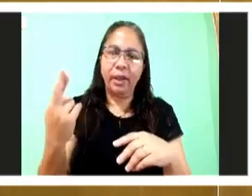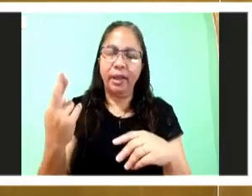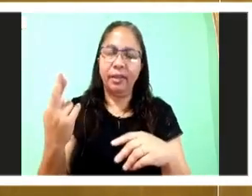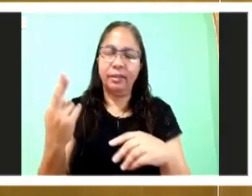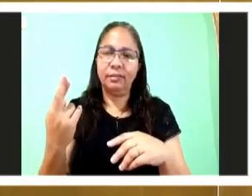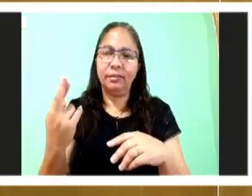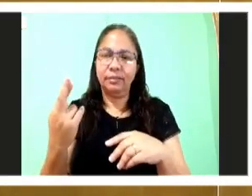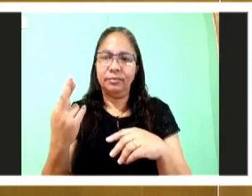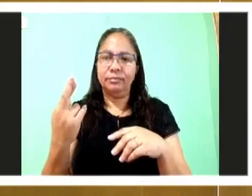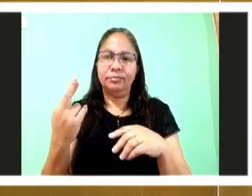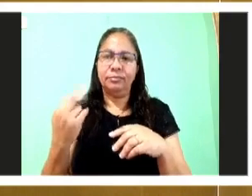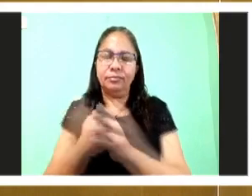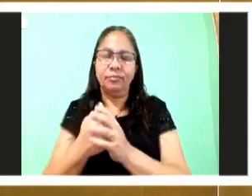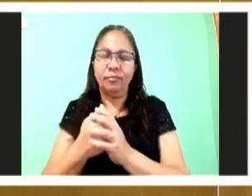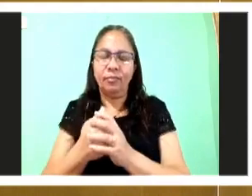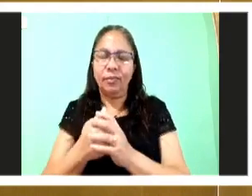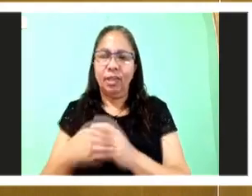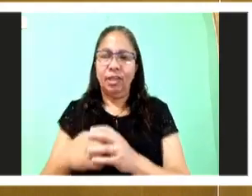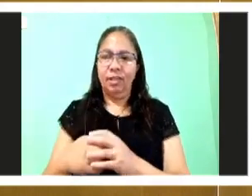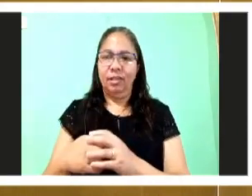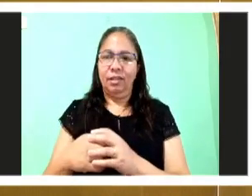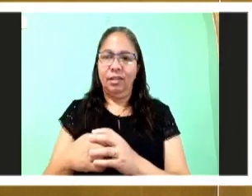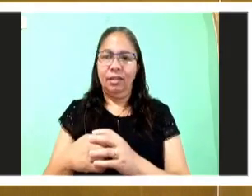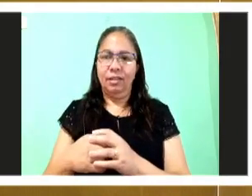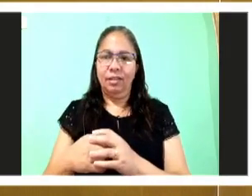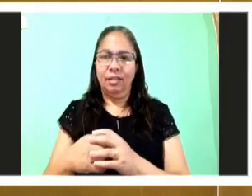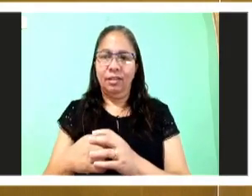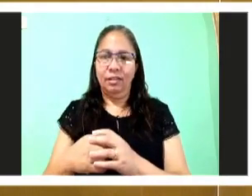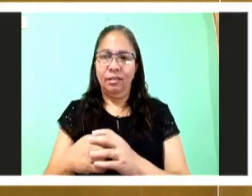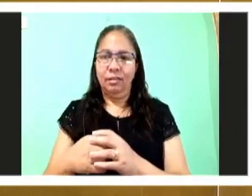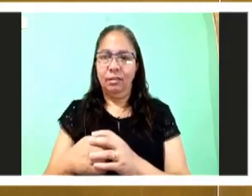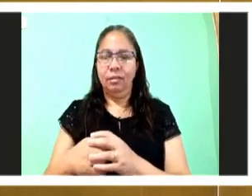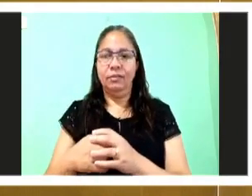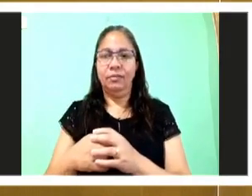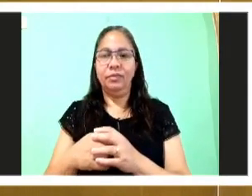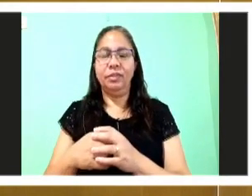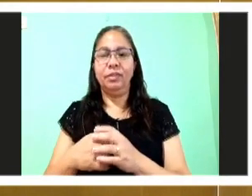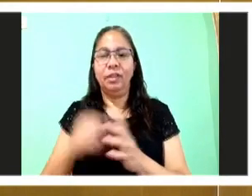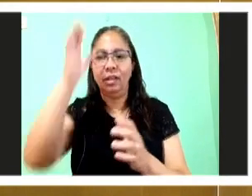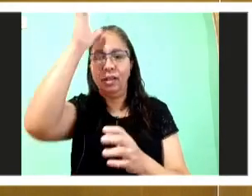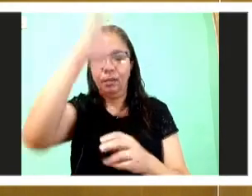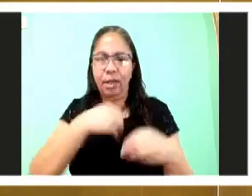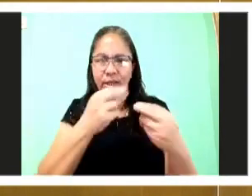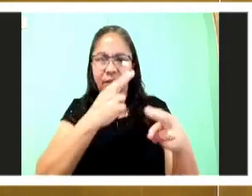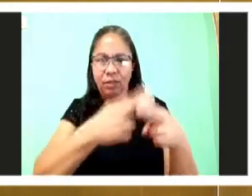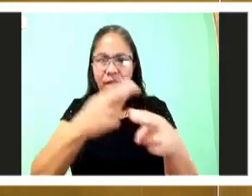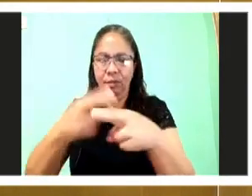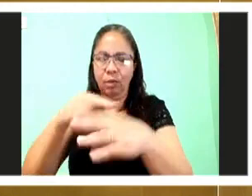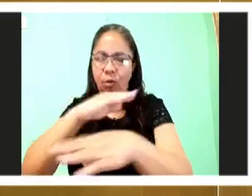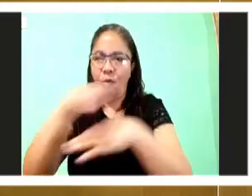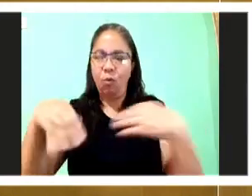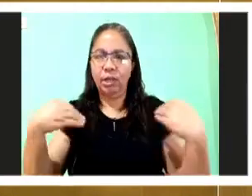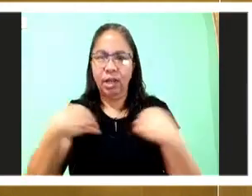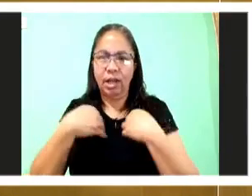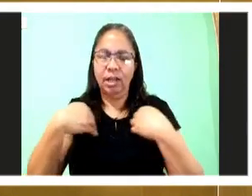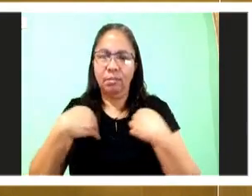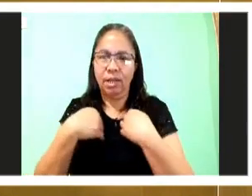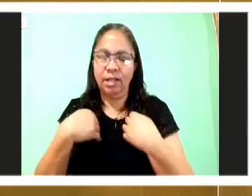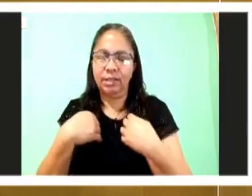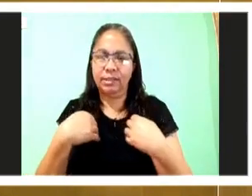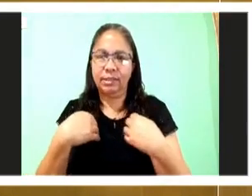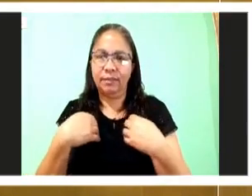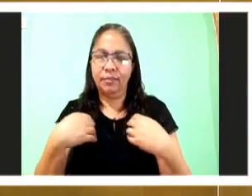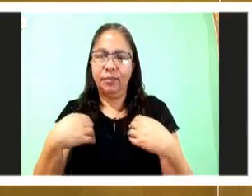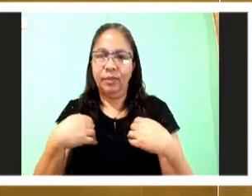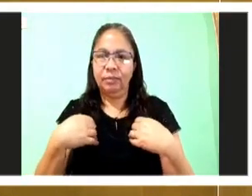And when all of that is done, he gave the names to all of them. And the man gives names to all the